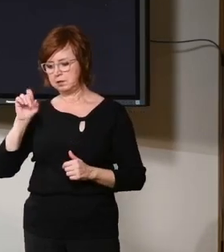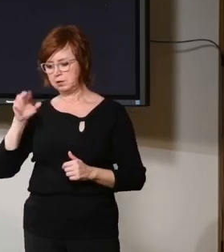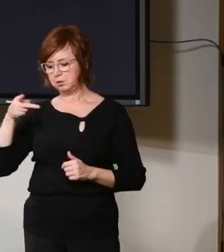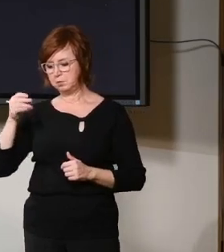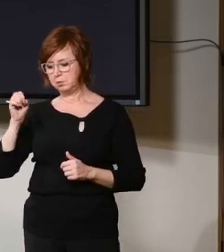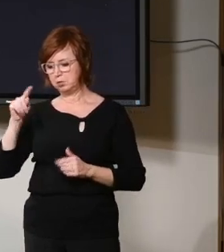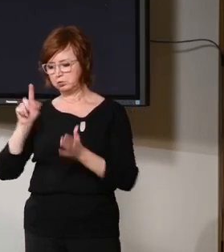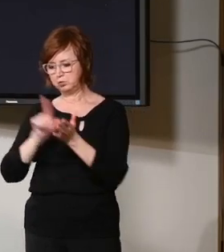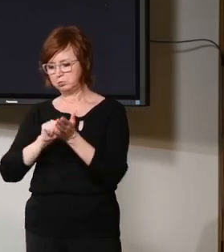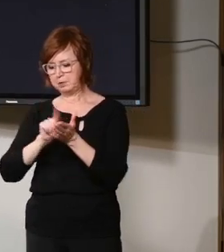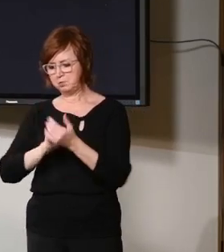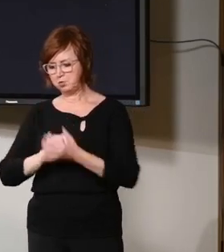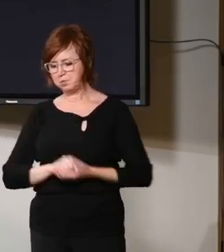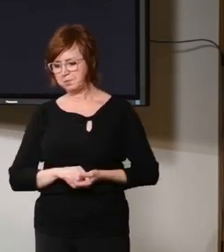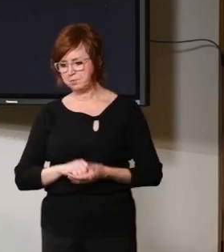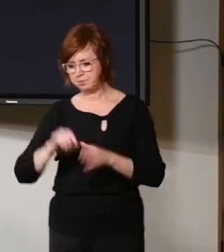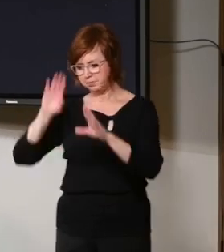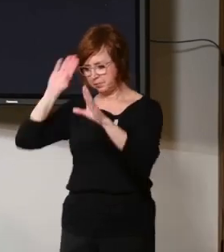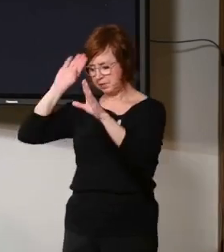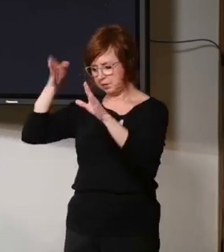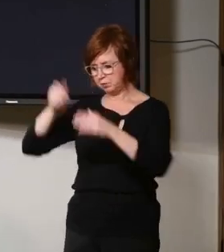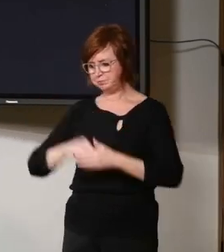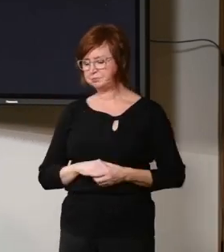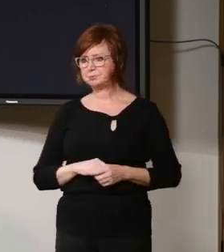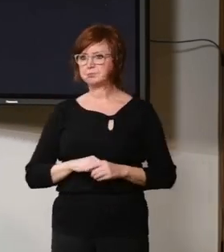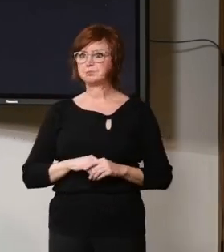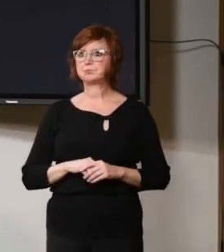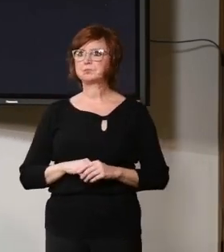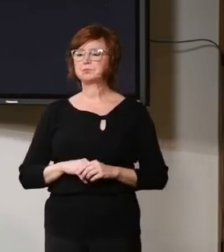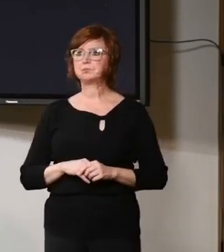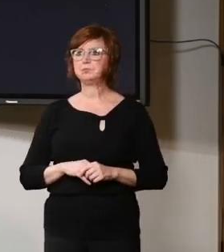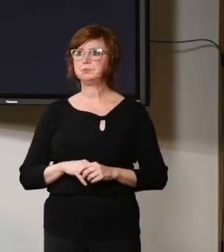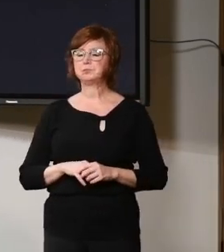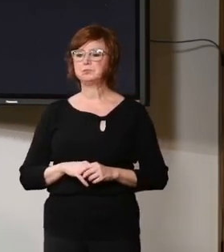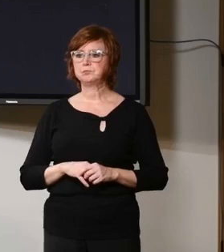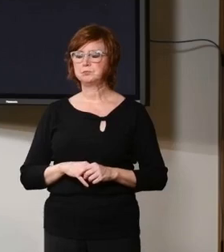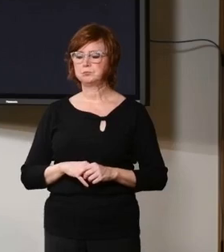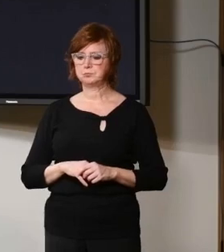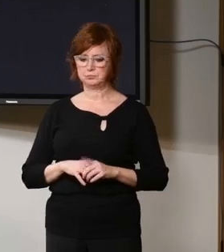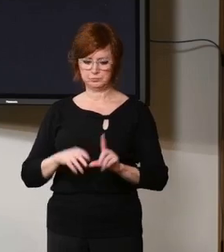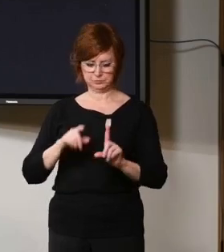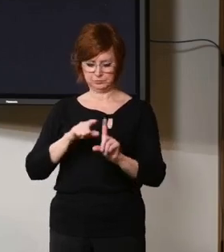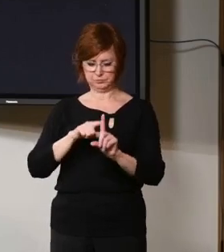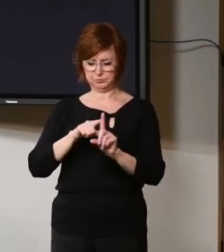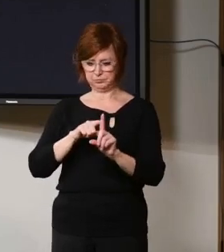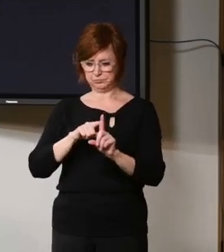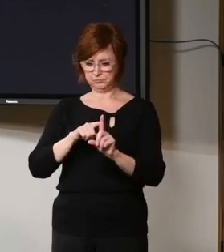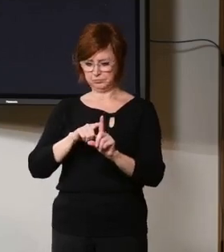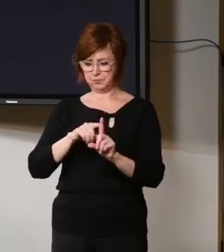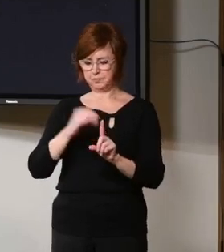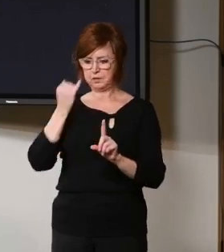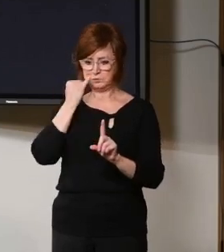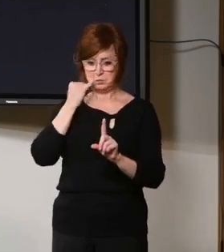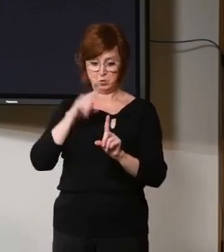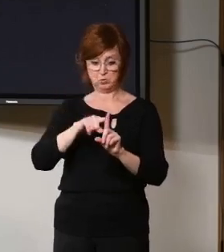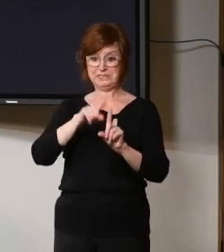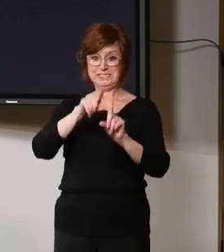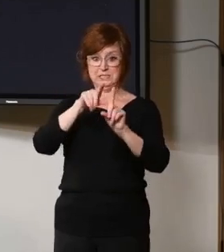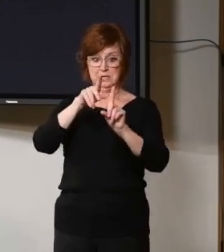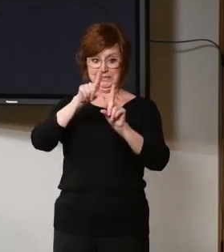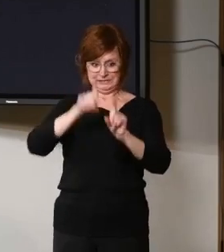Hi. So if someone is being tested for COVID-19, how long does it take for the results to come